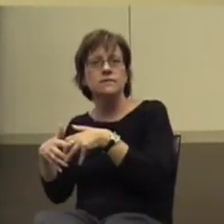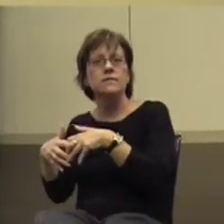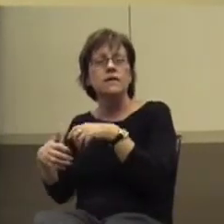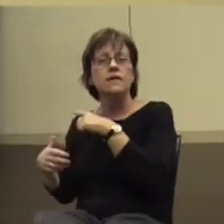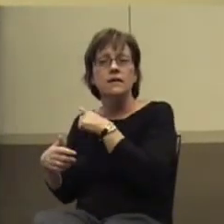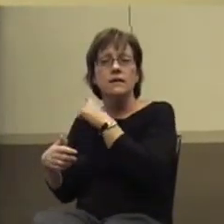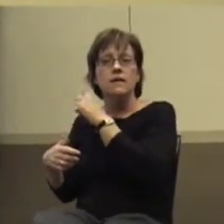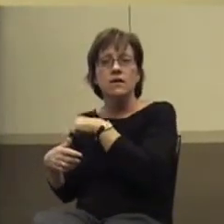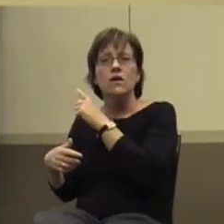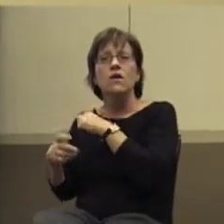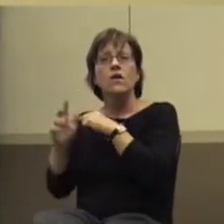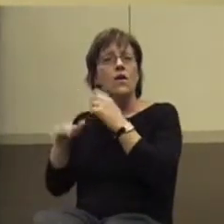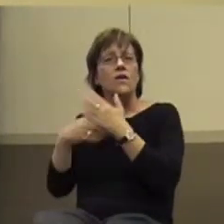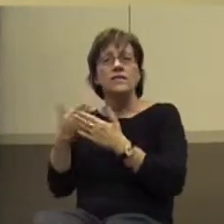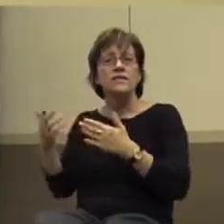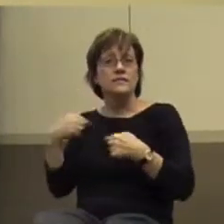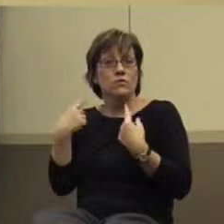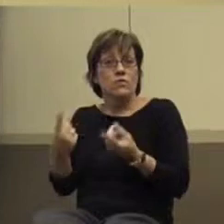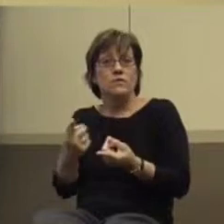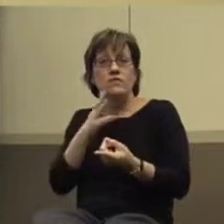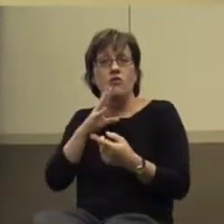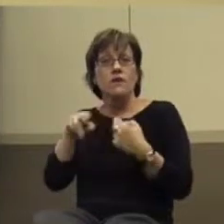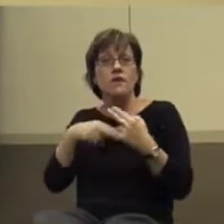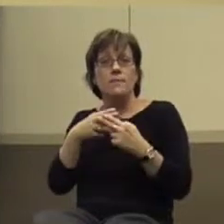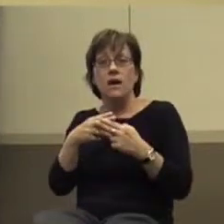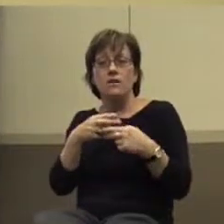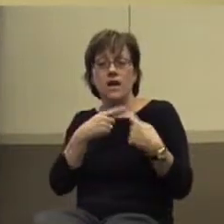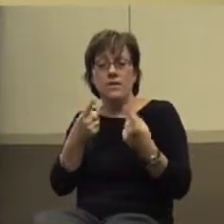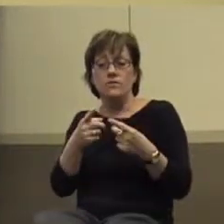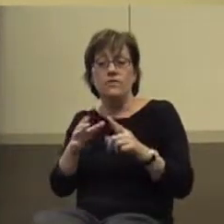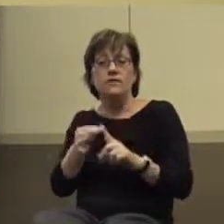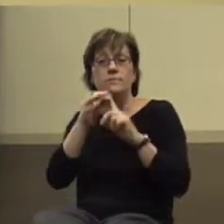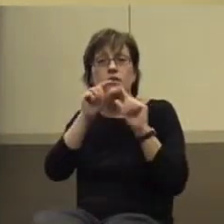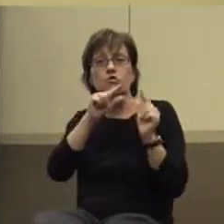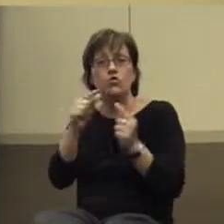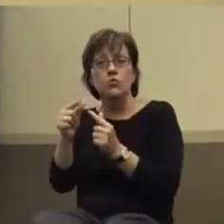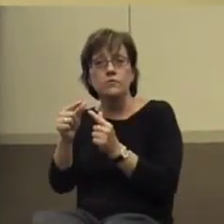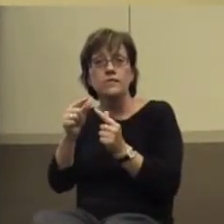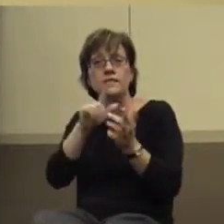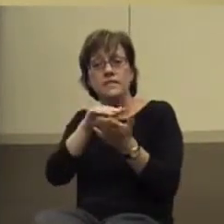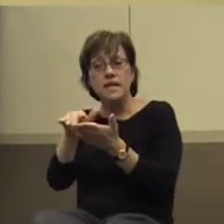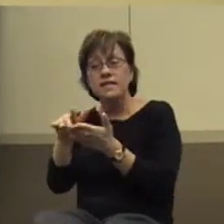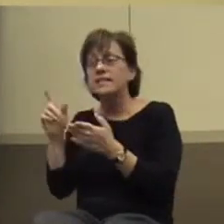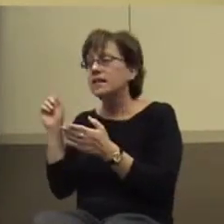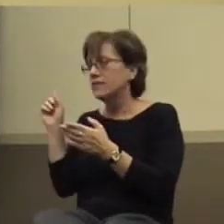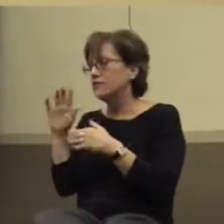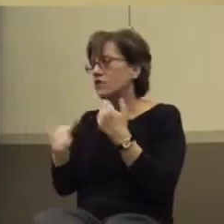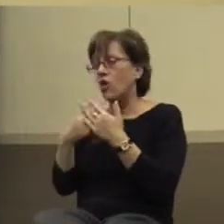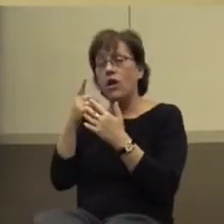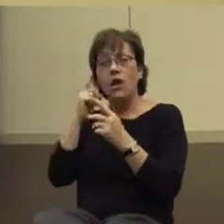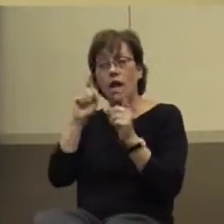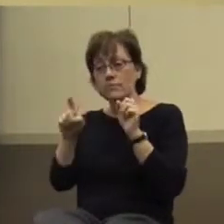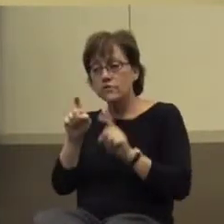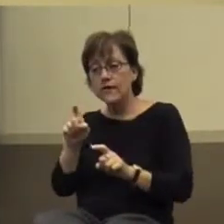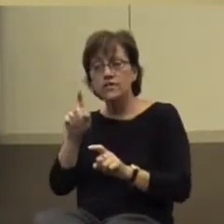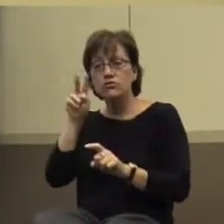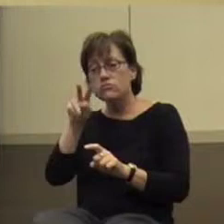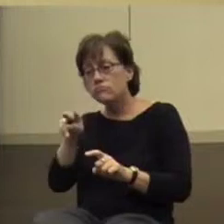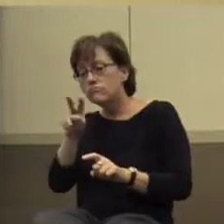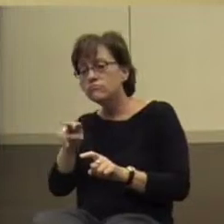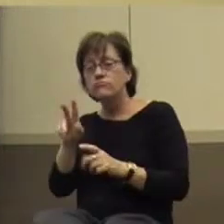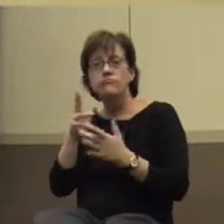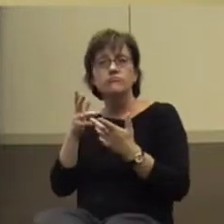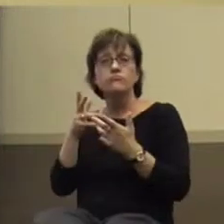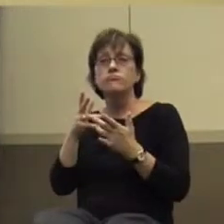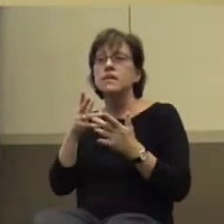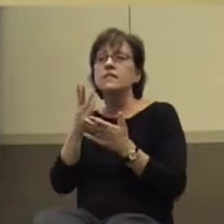we did the special group studies, these are all observation techniques, right? some direct observation, some indirect observation. This